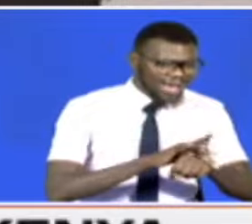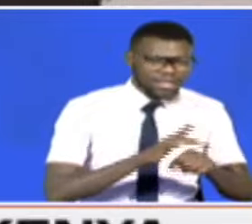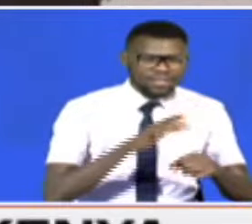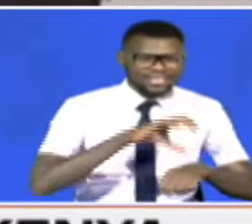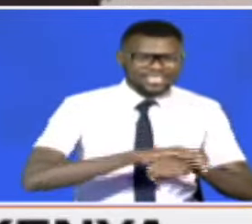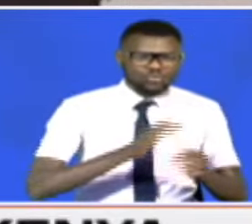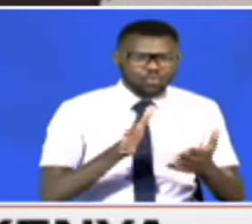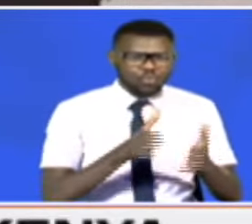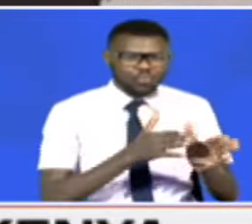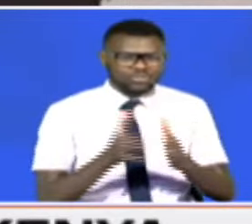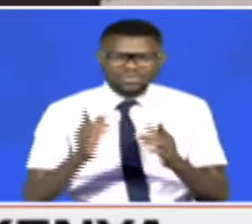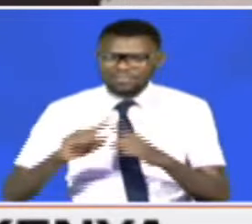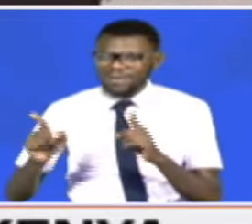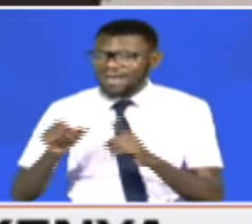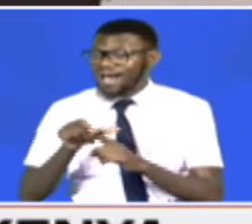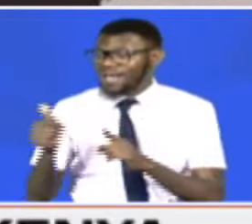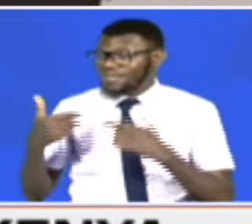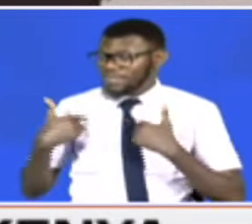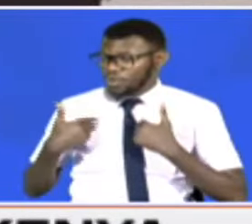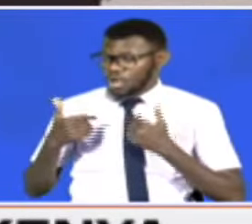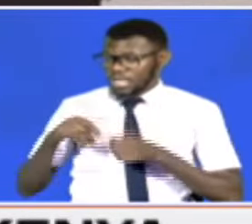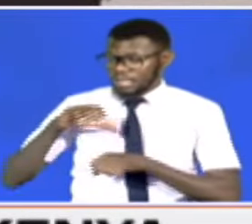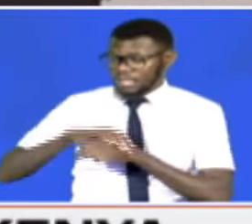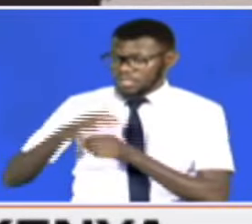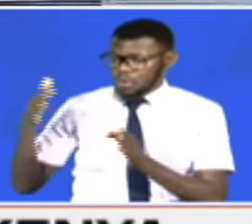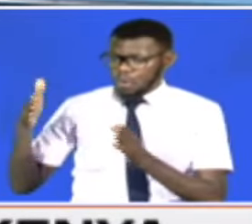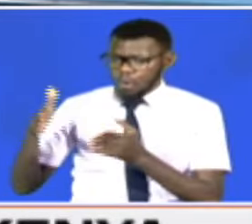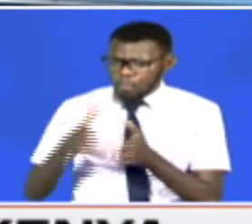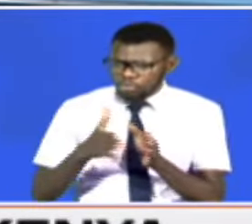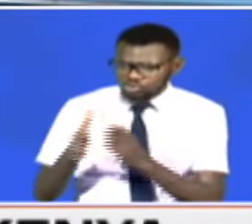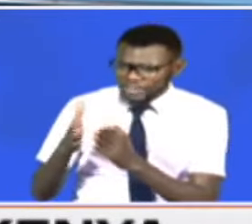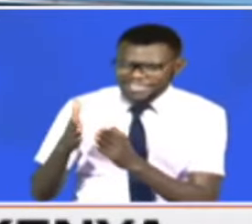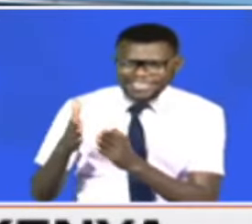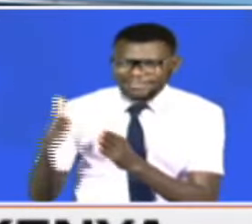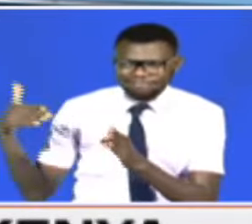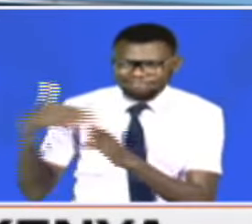been caught by others. Now, Kenya is hosting the